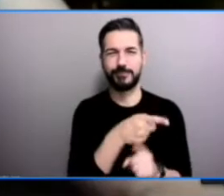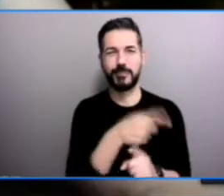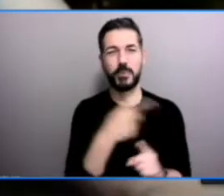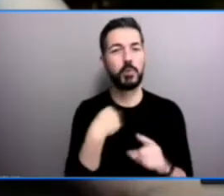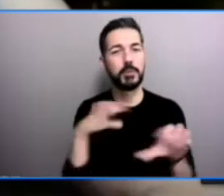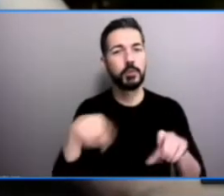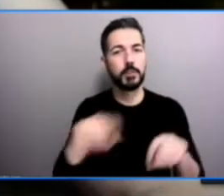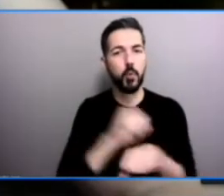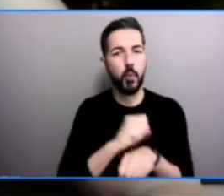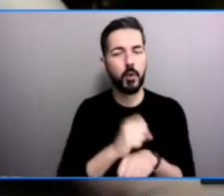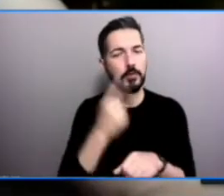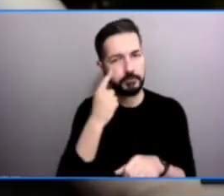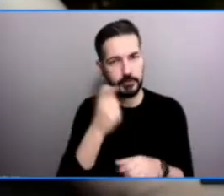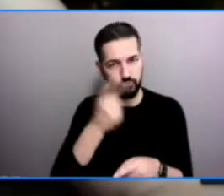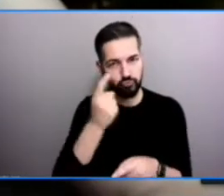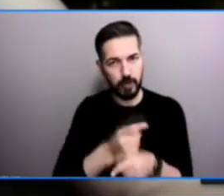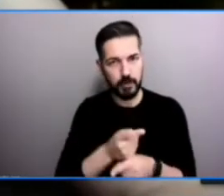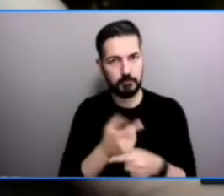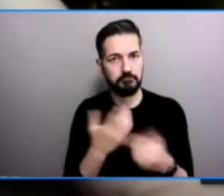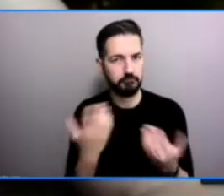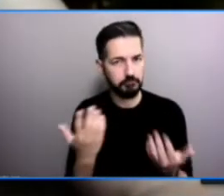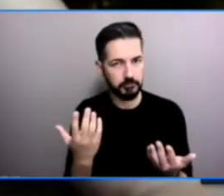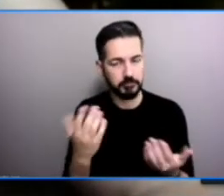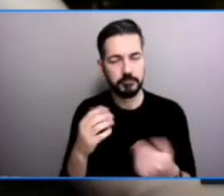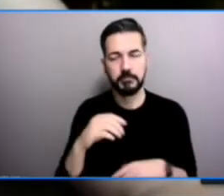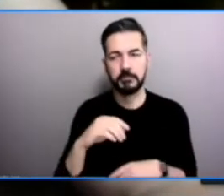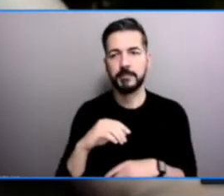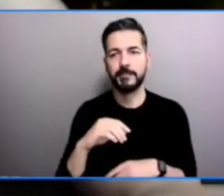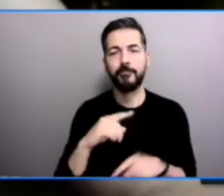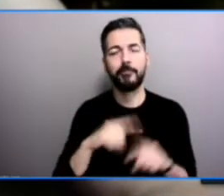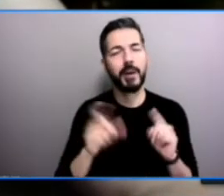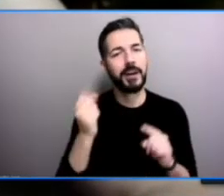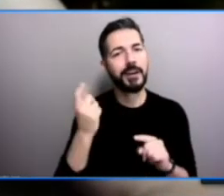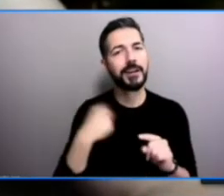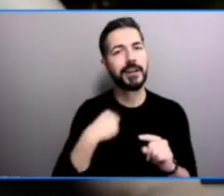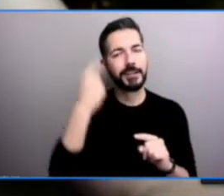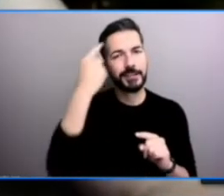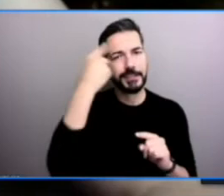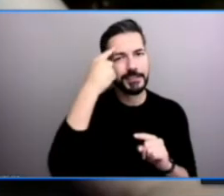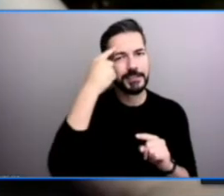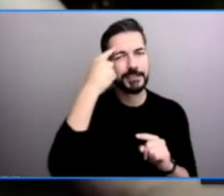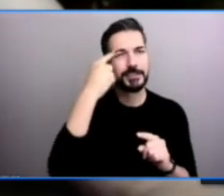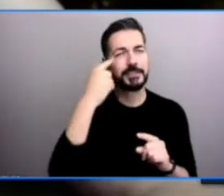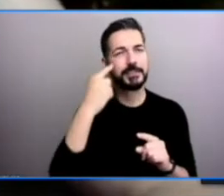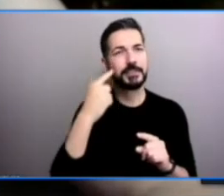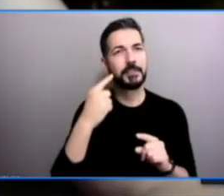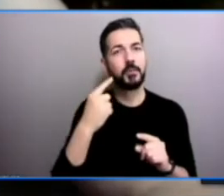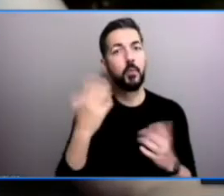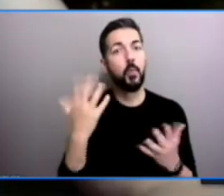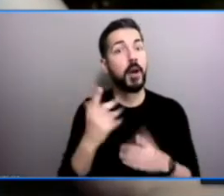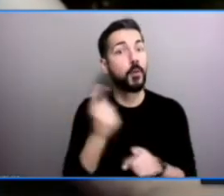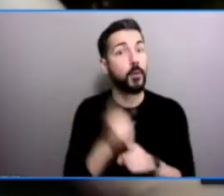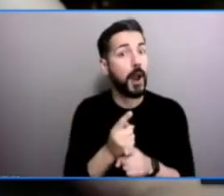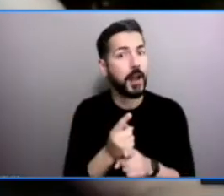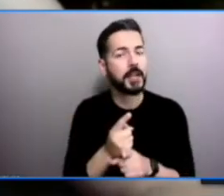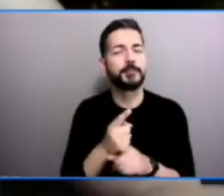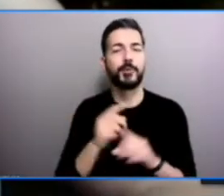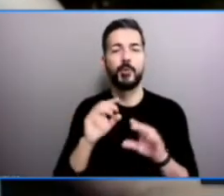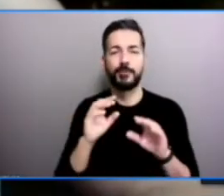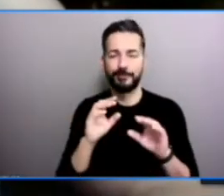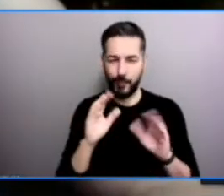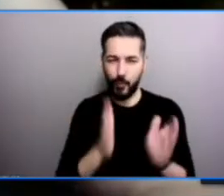initiative put on the ballot. And because of our laws in Nebraska, that can be a very extensive and difficult time and